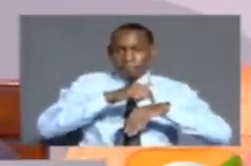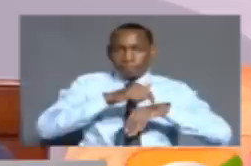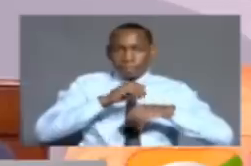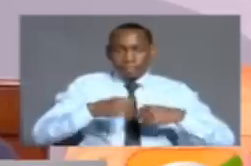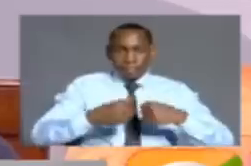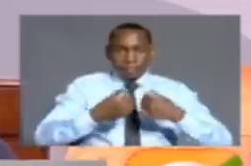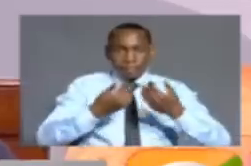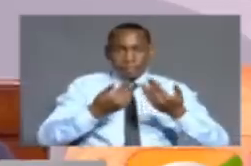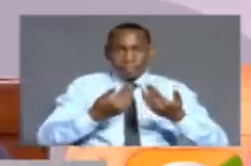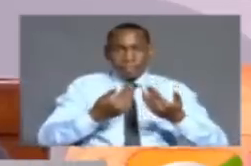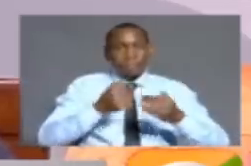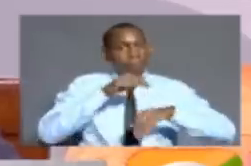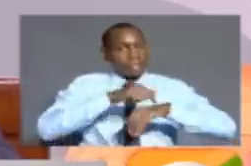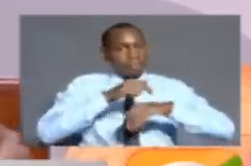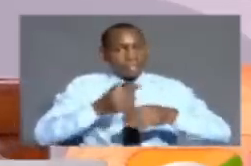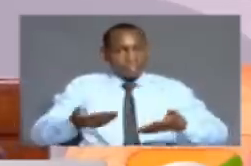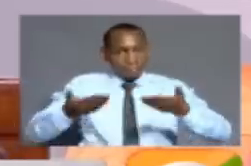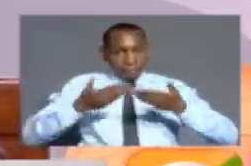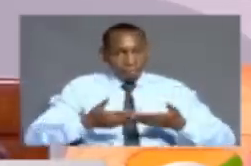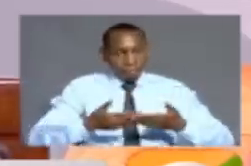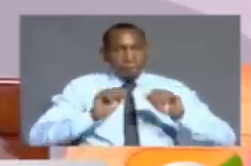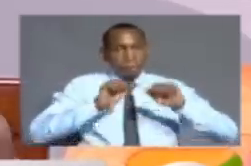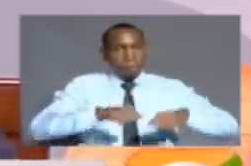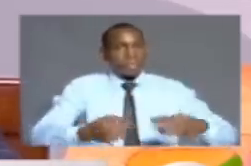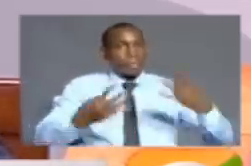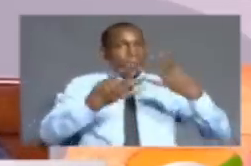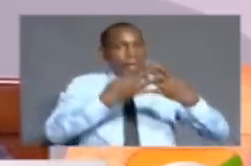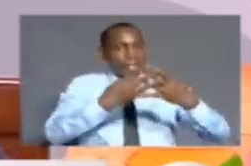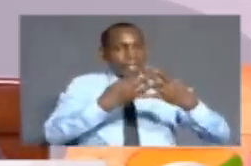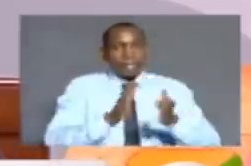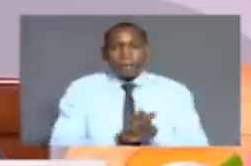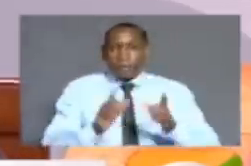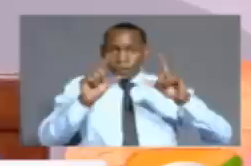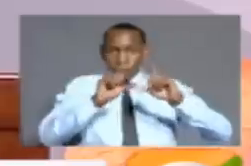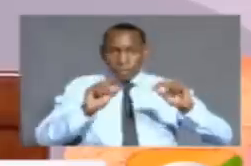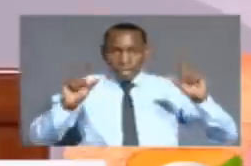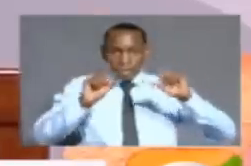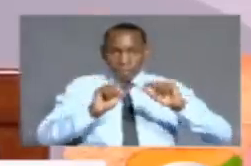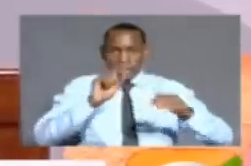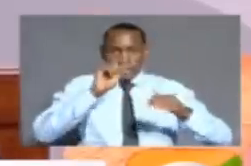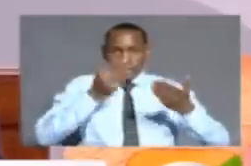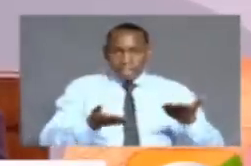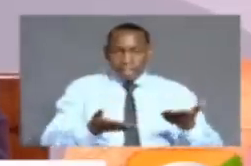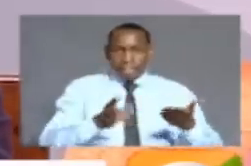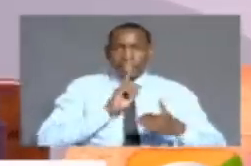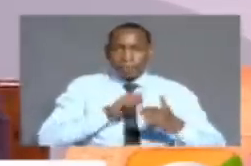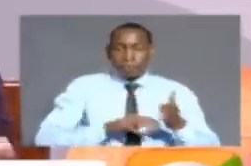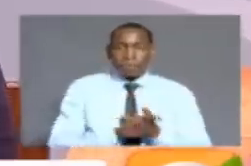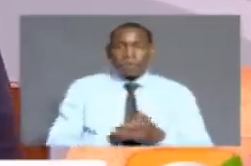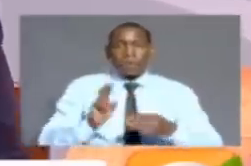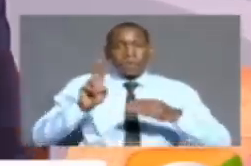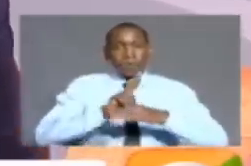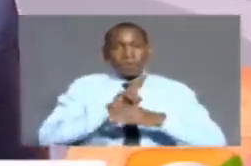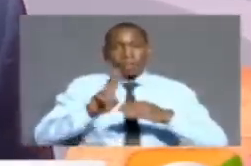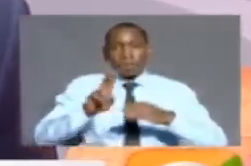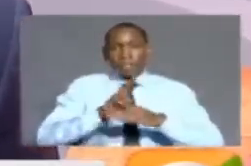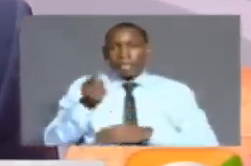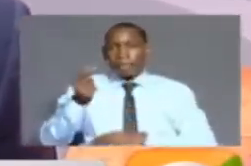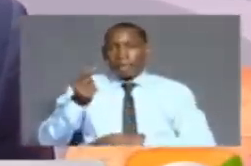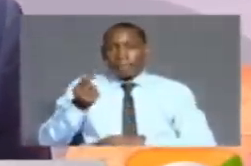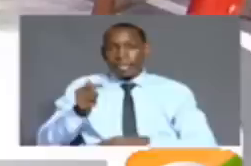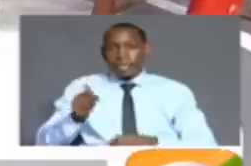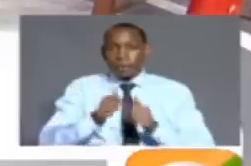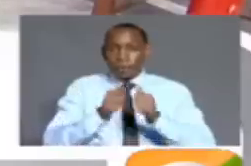come for you. They'll come for you. You know, we are coming for you. And the message to them is this: spend the Wanjiko money the way Wanjiko want them. Money. Give